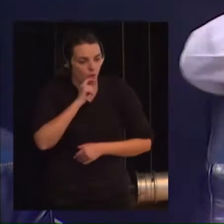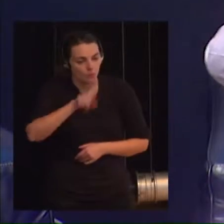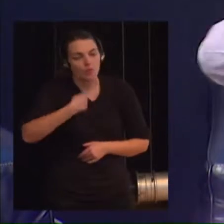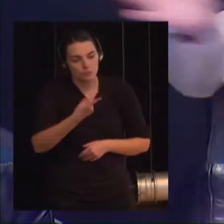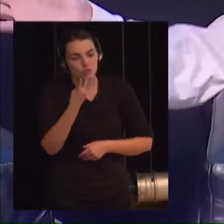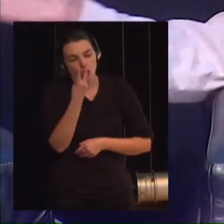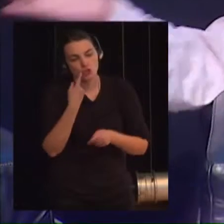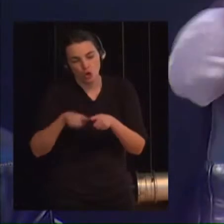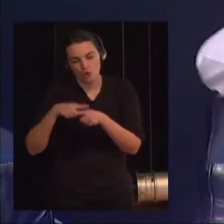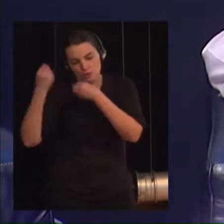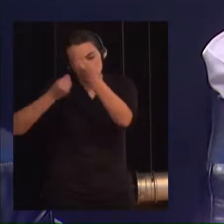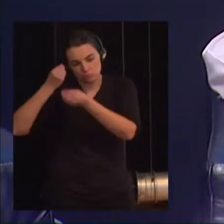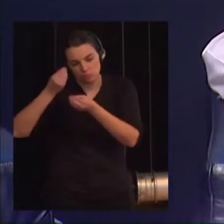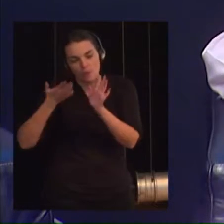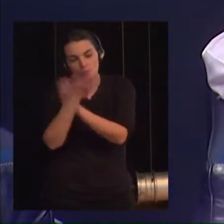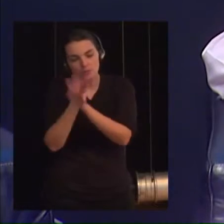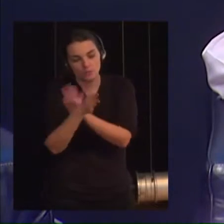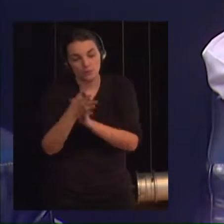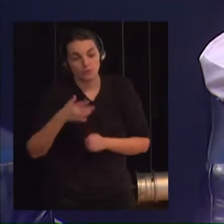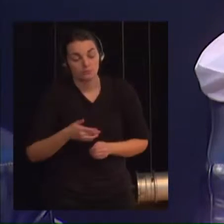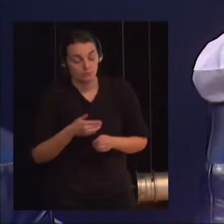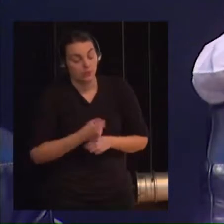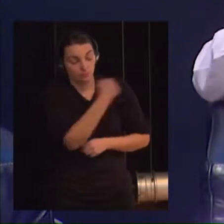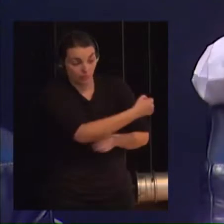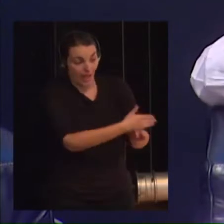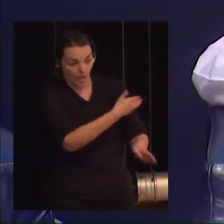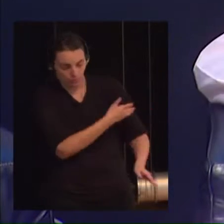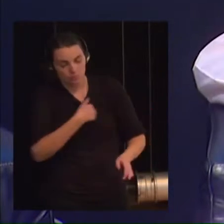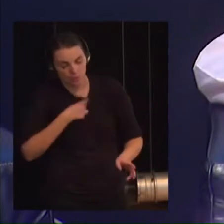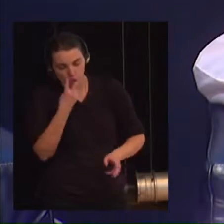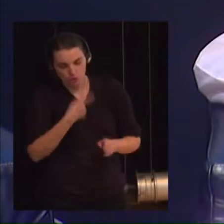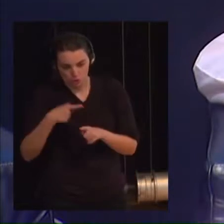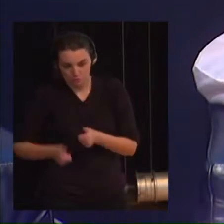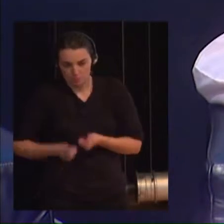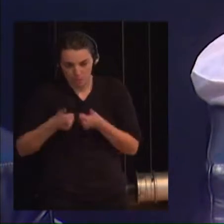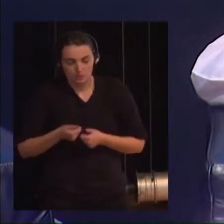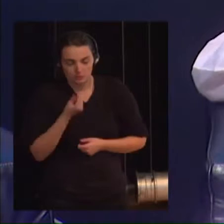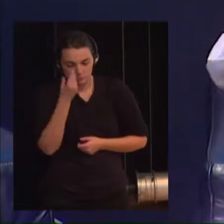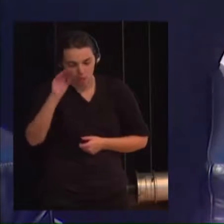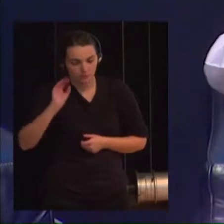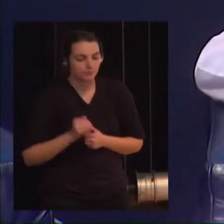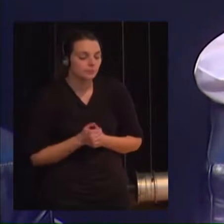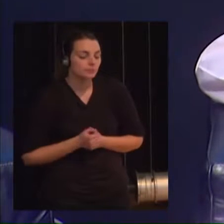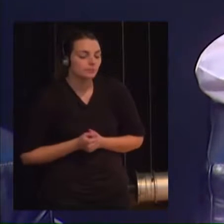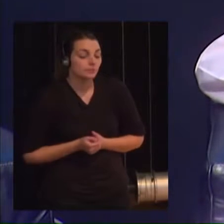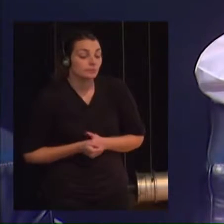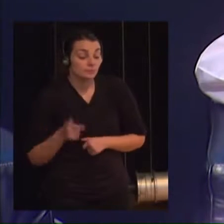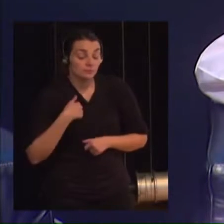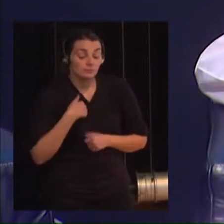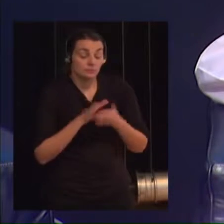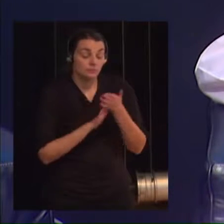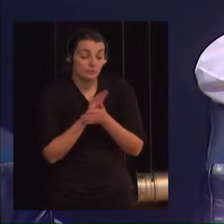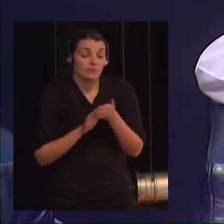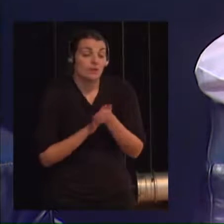I hand over to you. So we're seeing the emergence of an institutional philanthropy, as the European Foundation